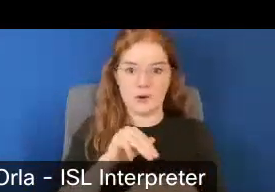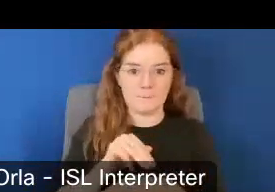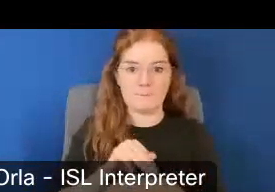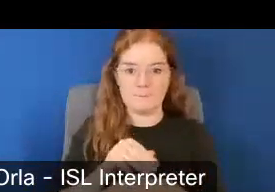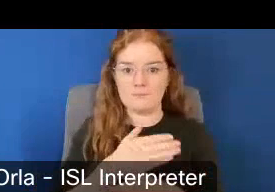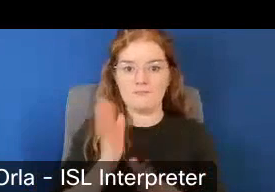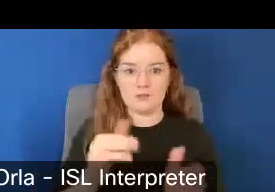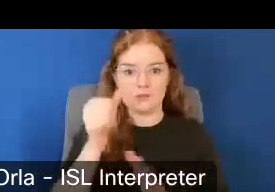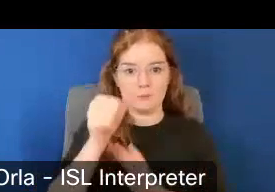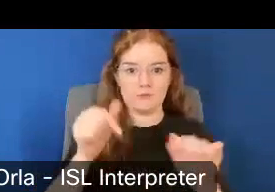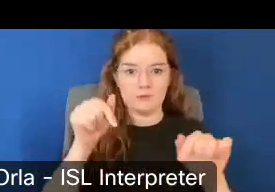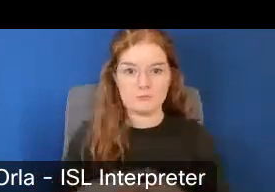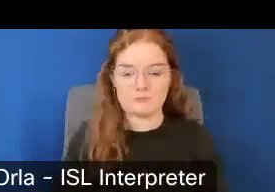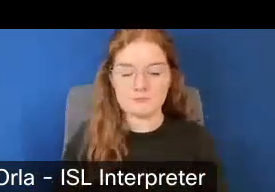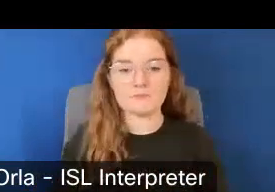system.